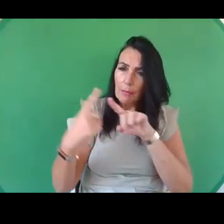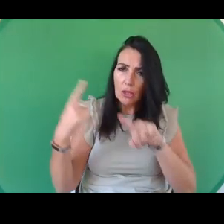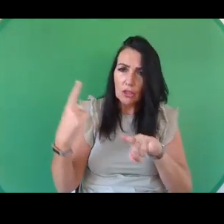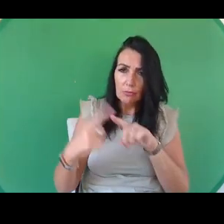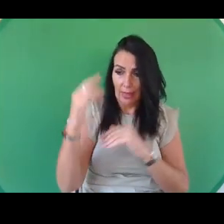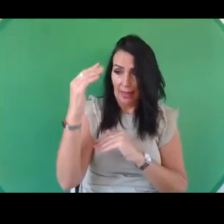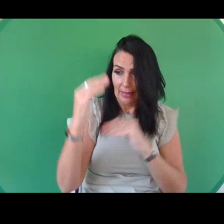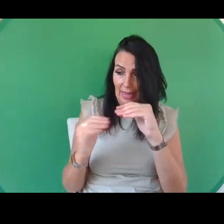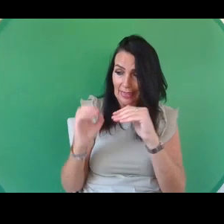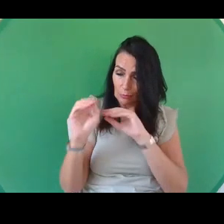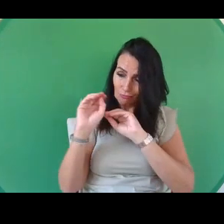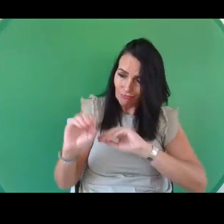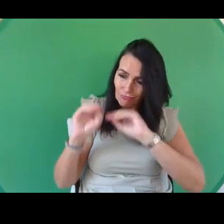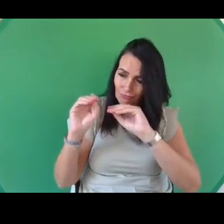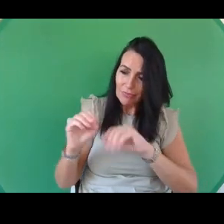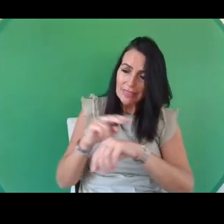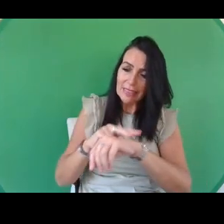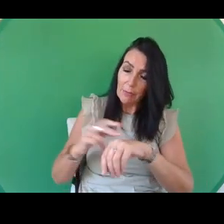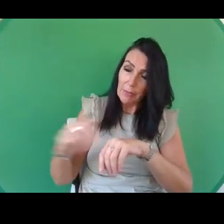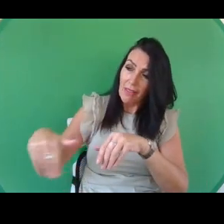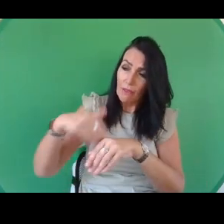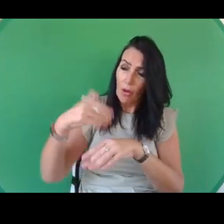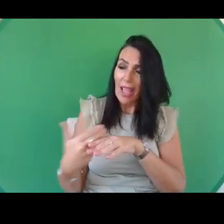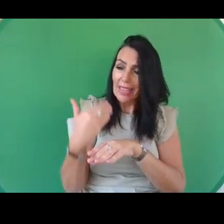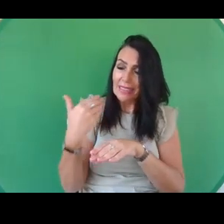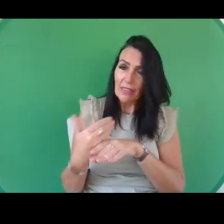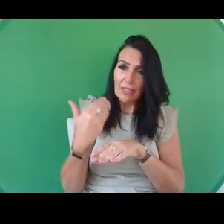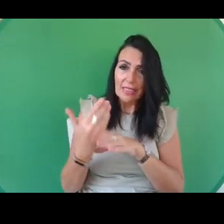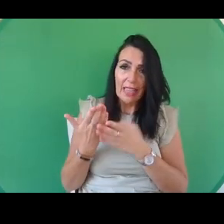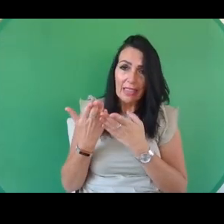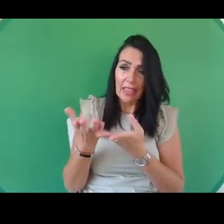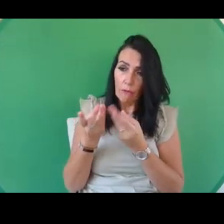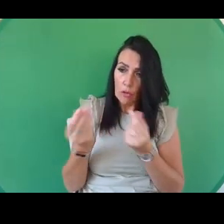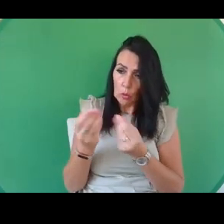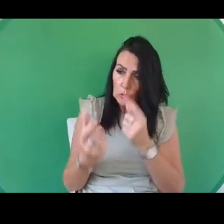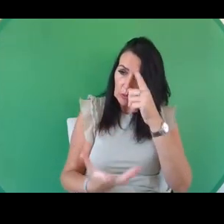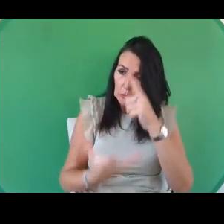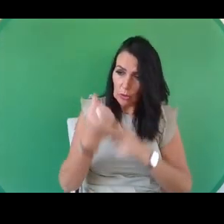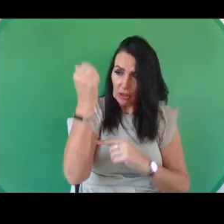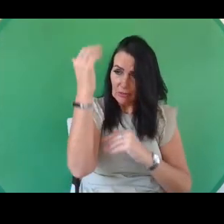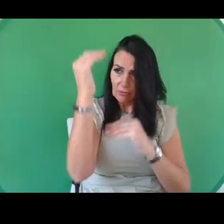zero, engage them in activities, and provide them with resources to help you reach your goals.